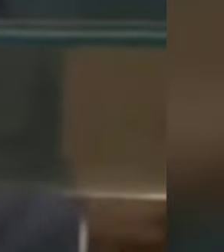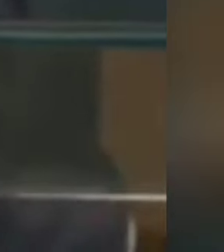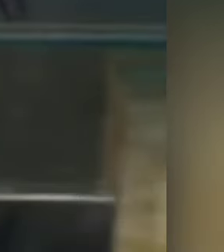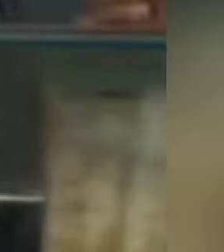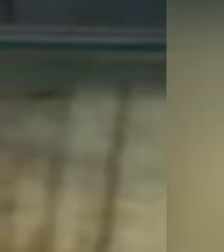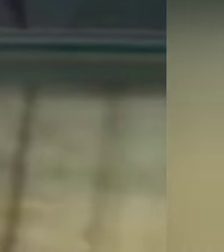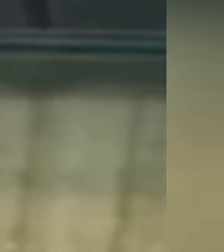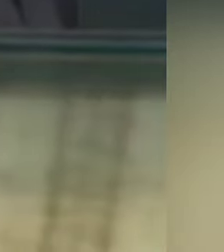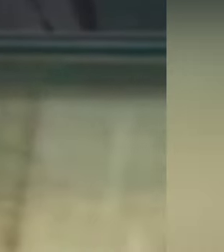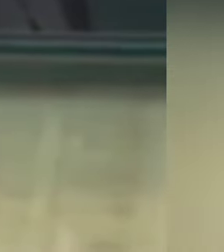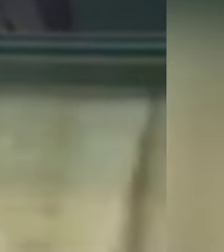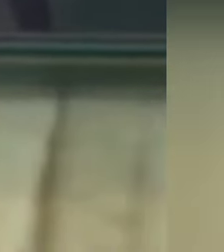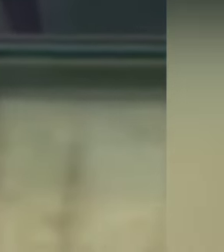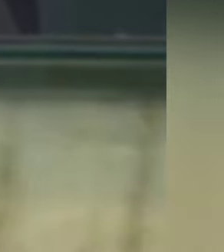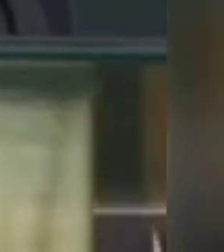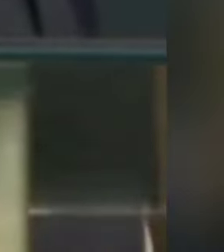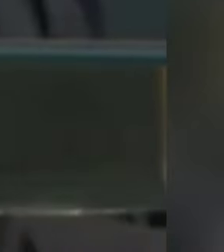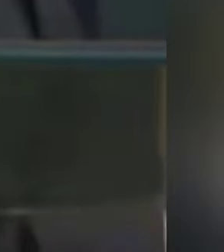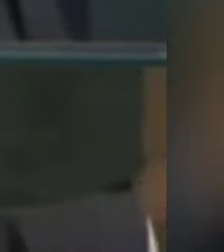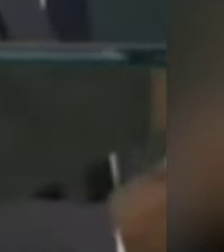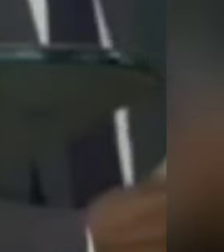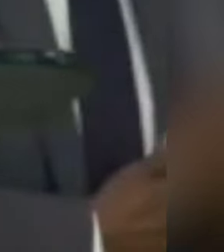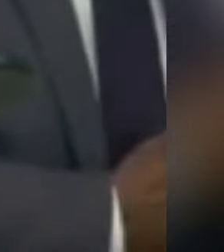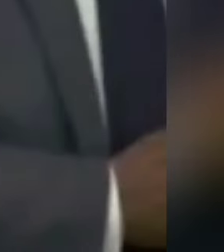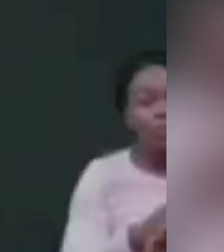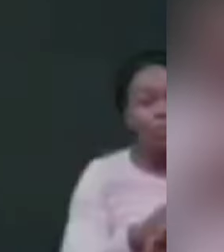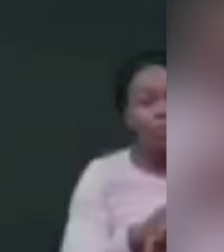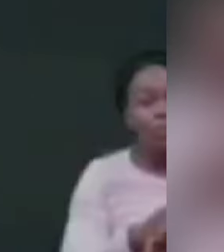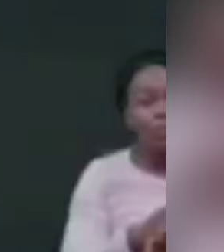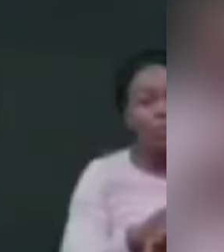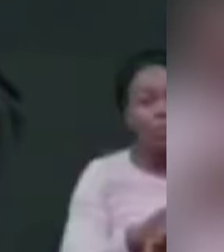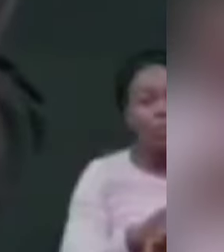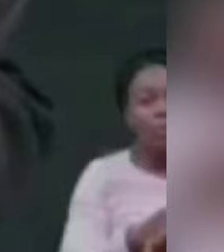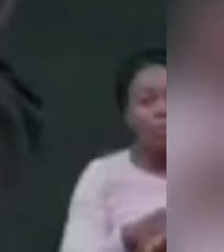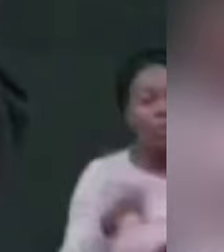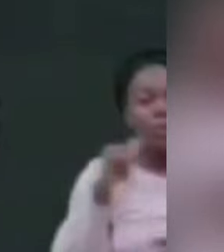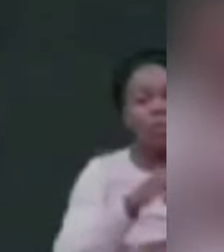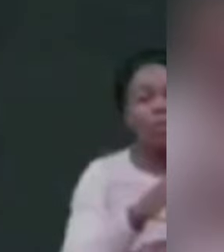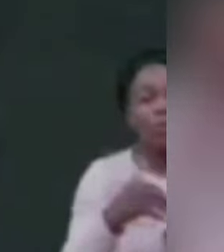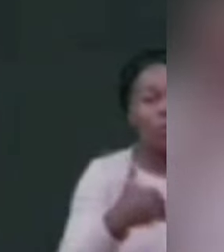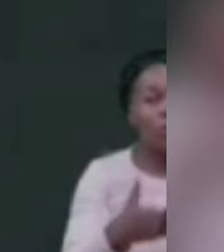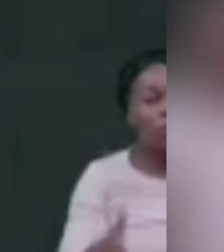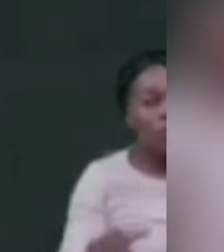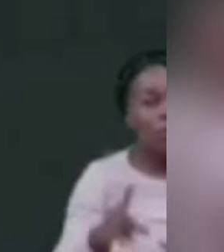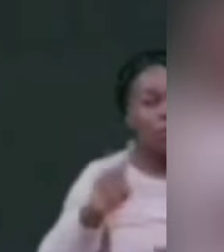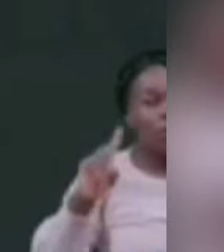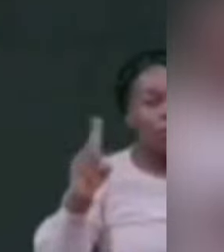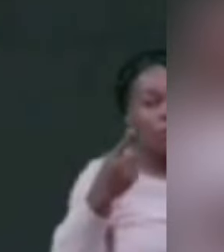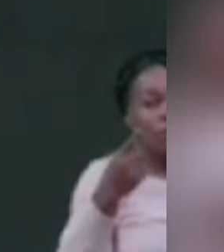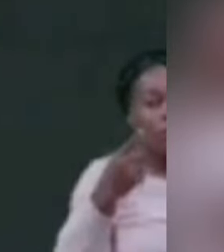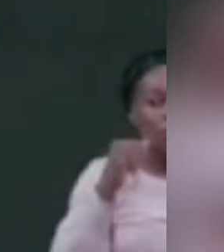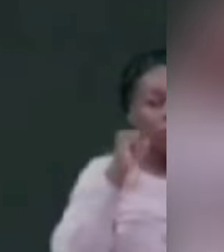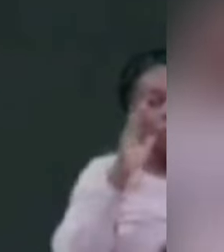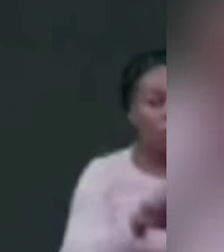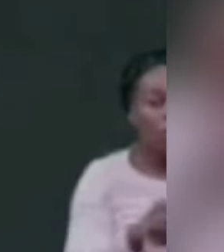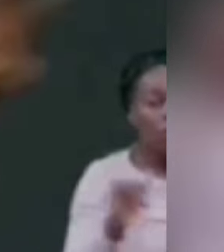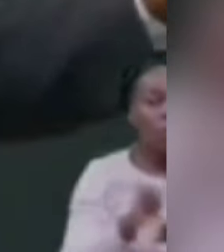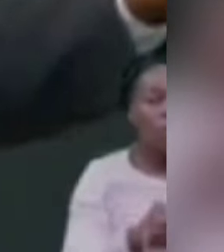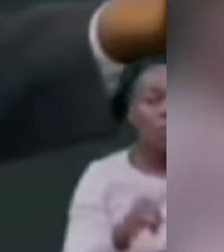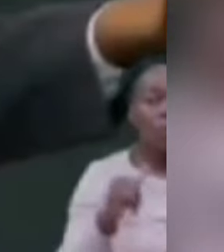if you lose your first wife, that you shouldn't marry